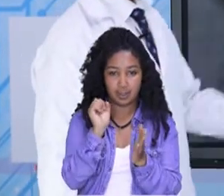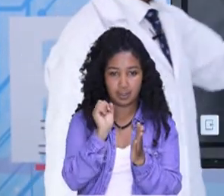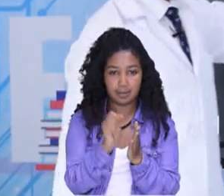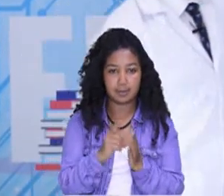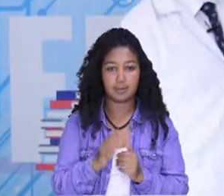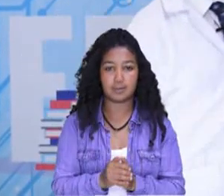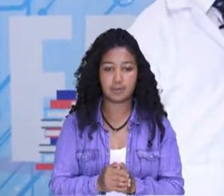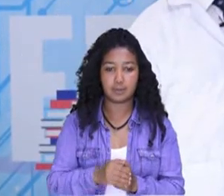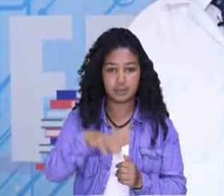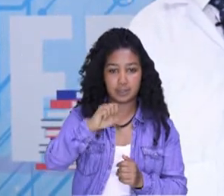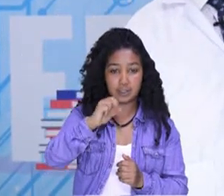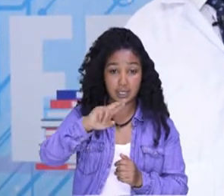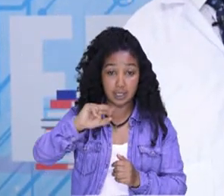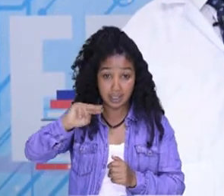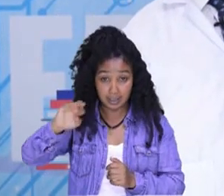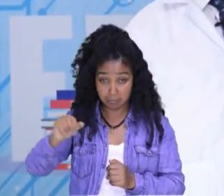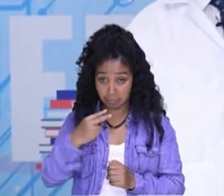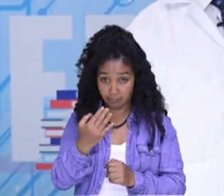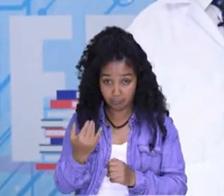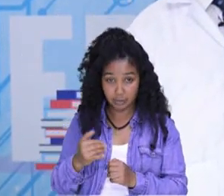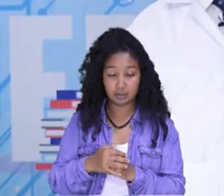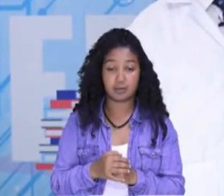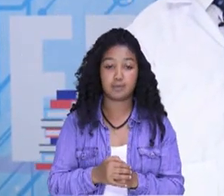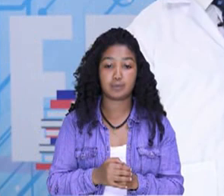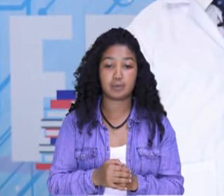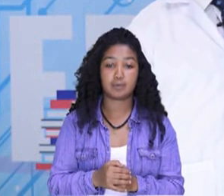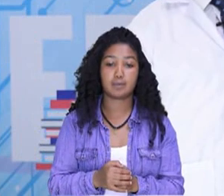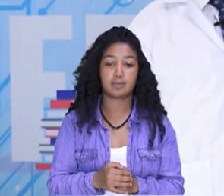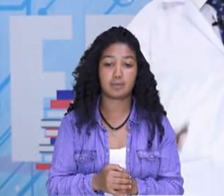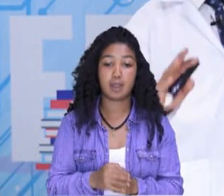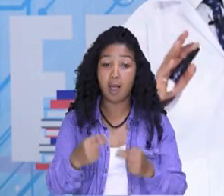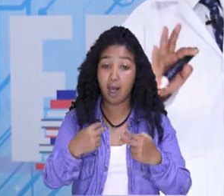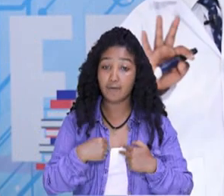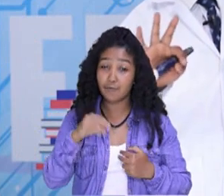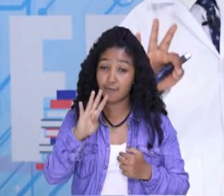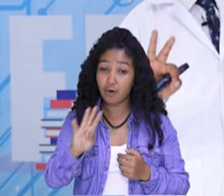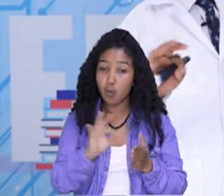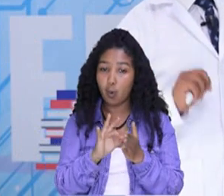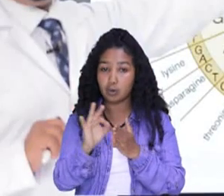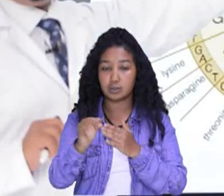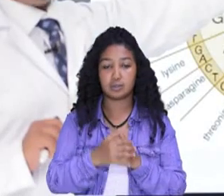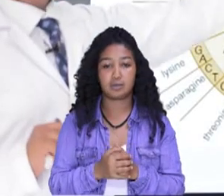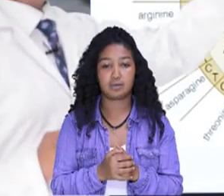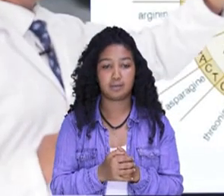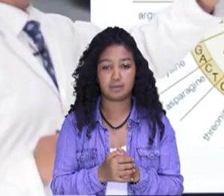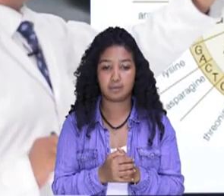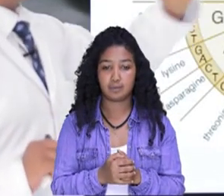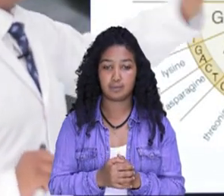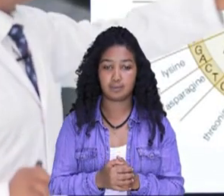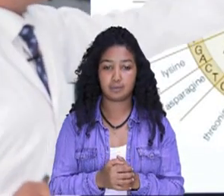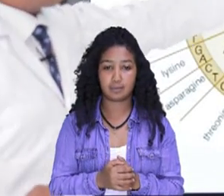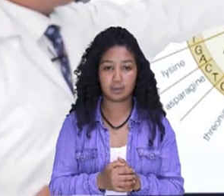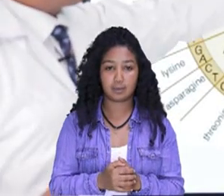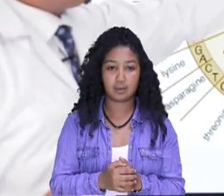example, serine that we have seen previously have 4 codes: